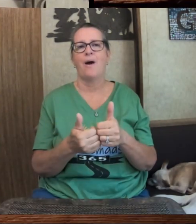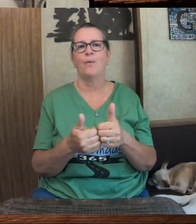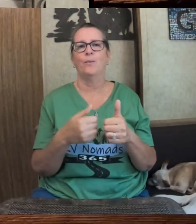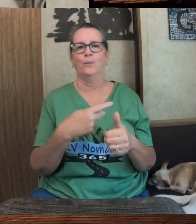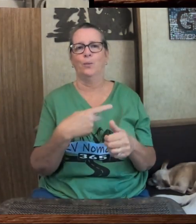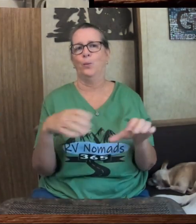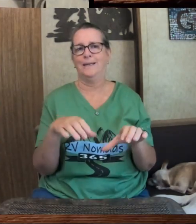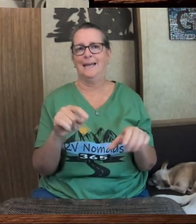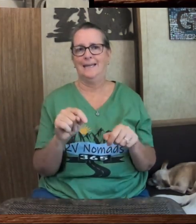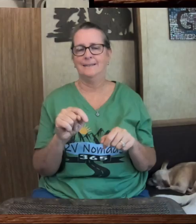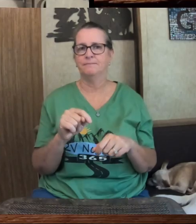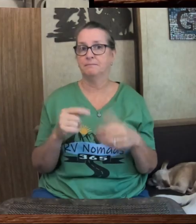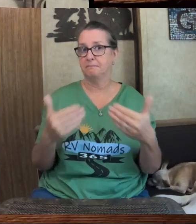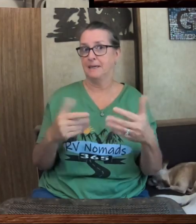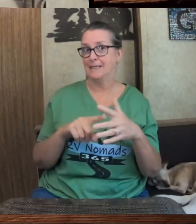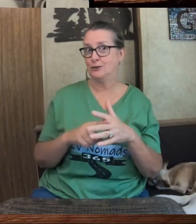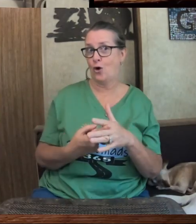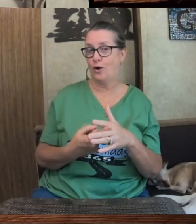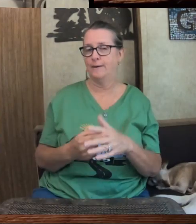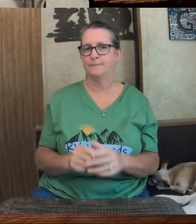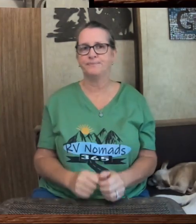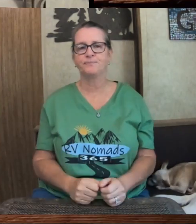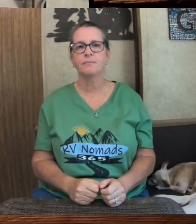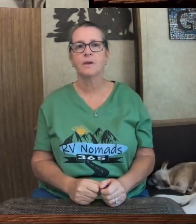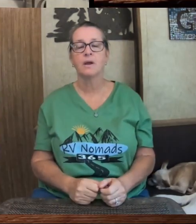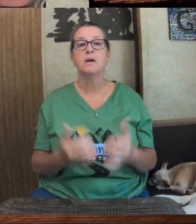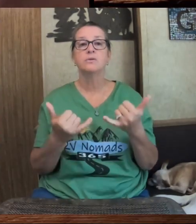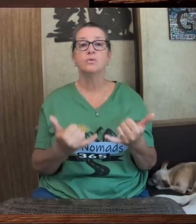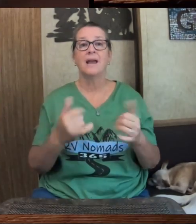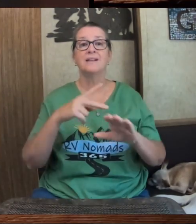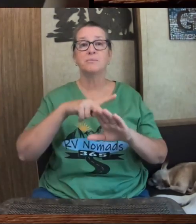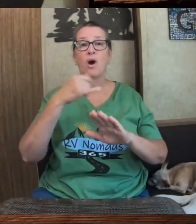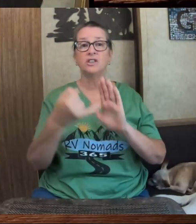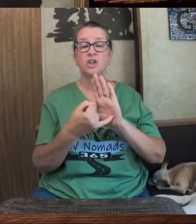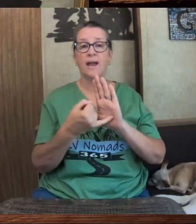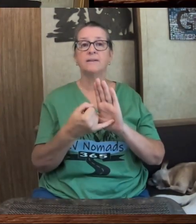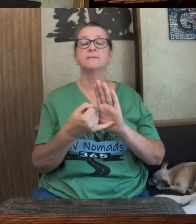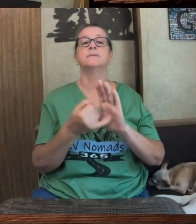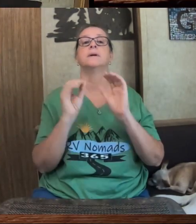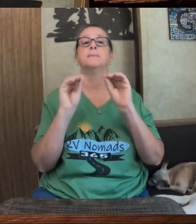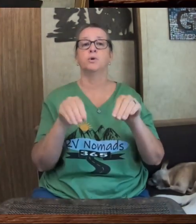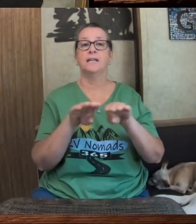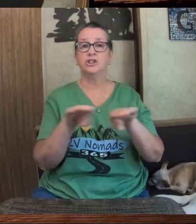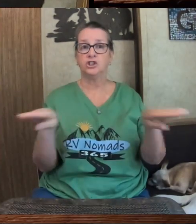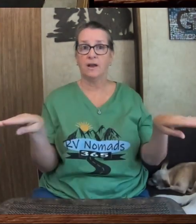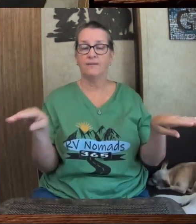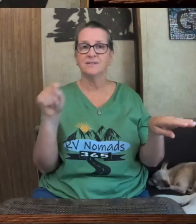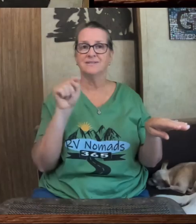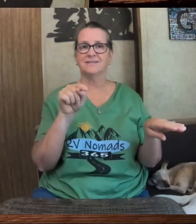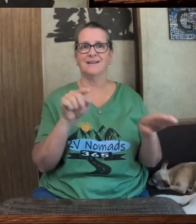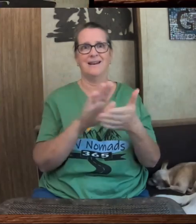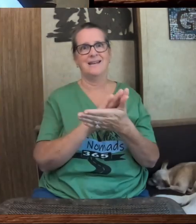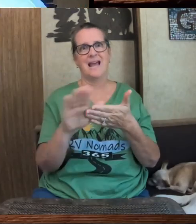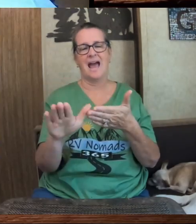did it. Yeah, so let's get started. Okay, today's project, we're going to put some shelves in this